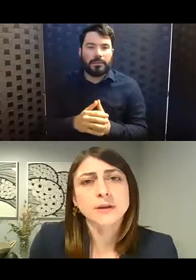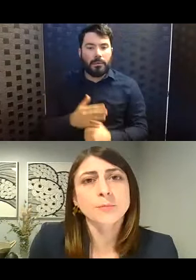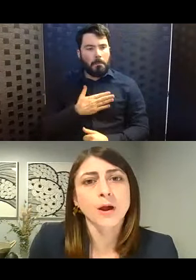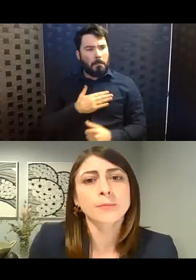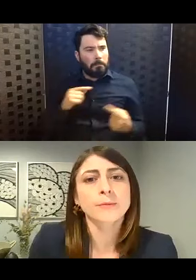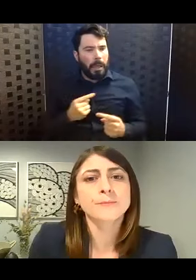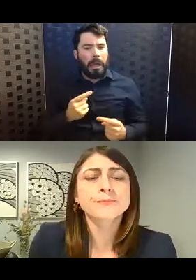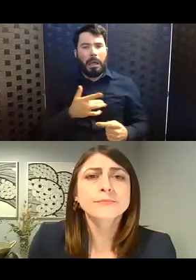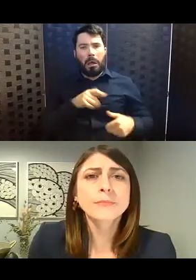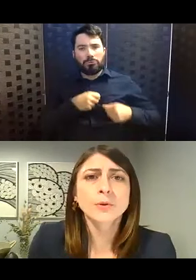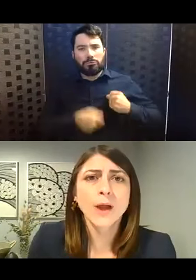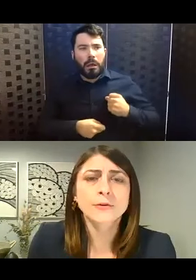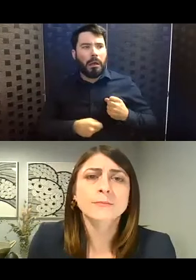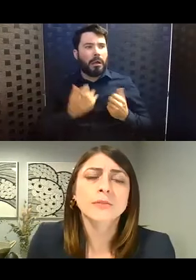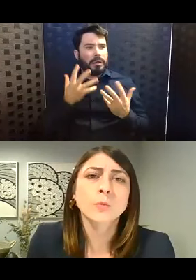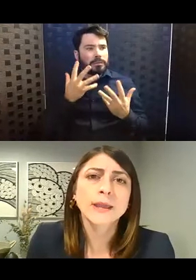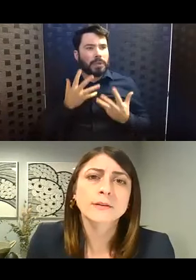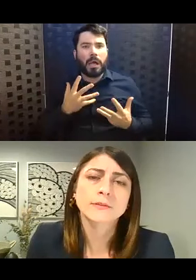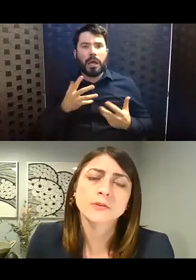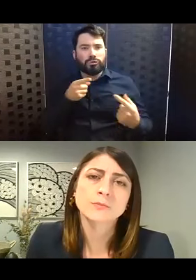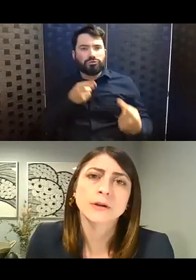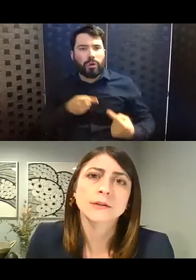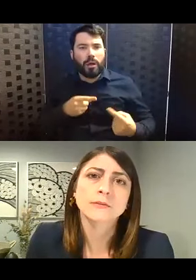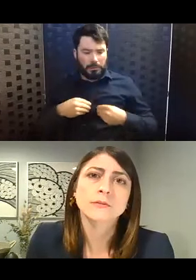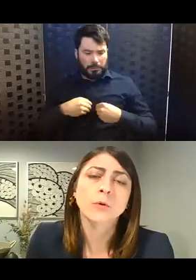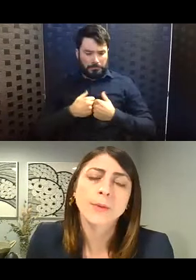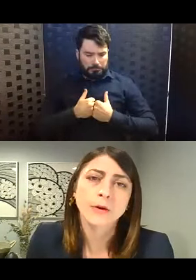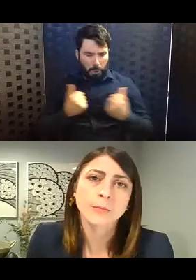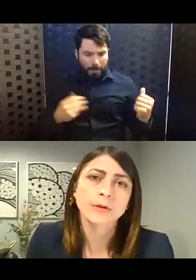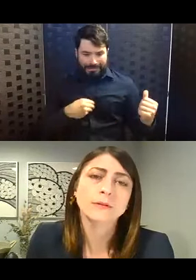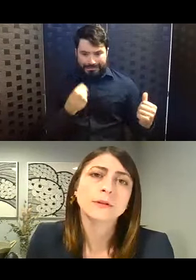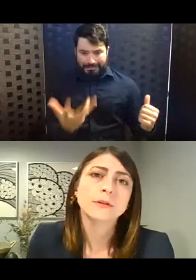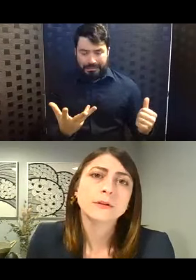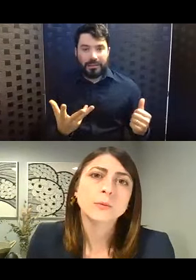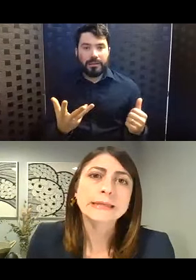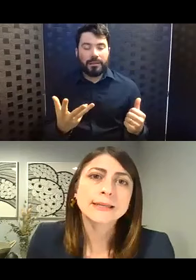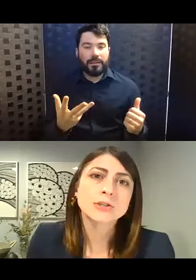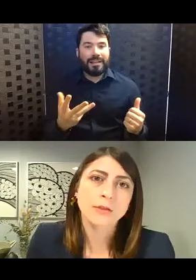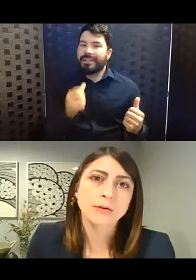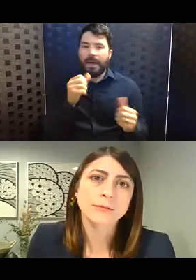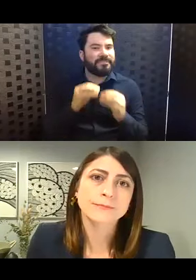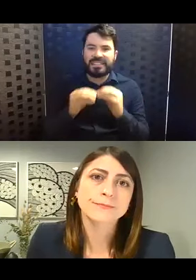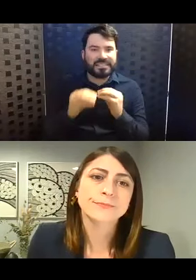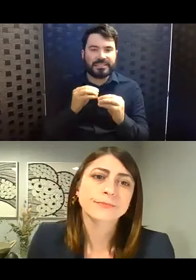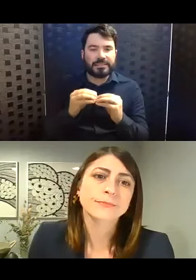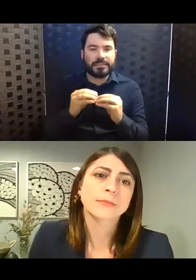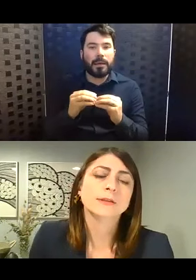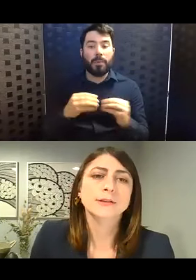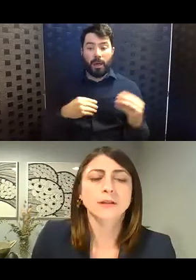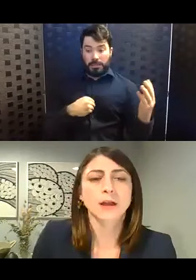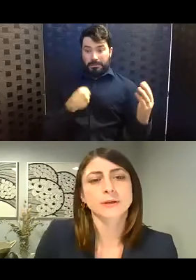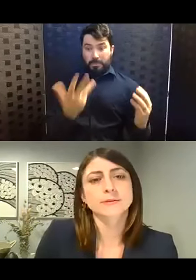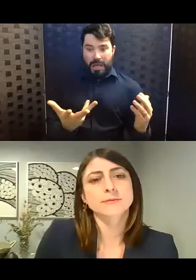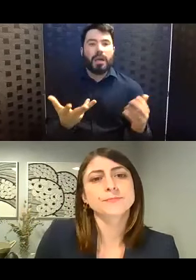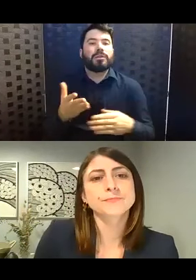to fix the problem, but rather to make the weight of the experience more bearable. We need each other.